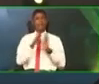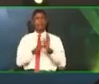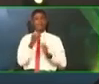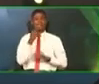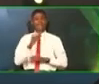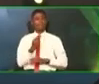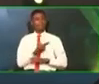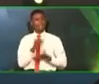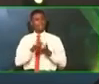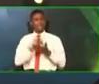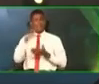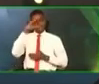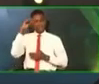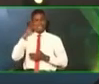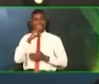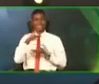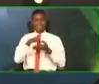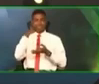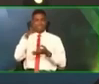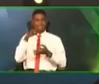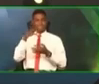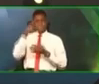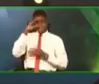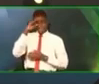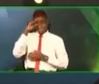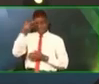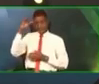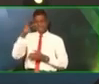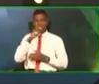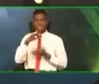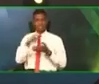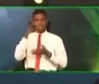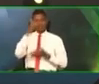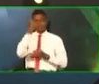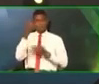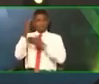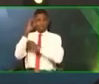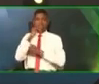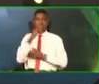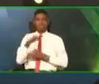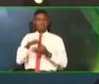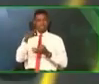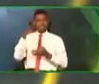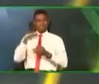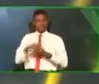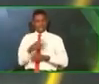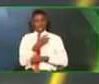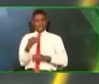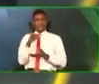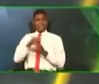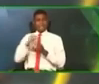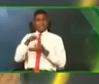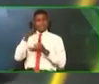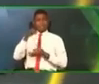spirit. Man does not have a spirit. Man is spirit because God is spirit. Are we together? And that spirit